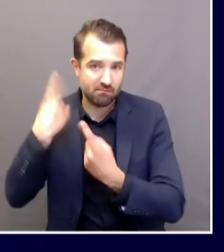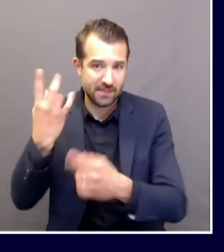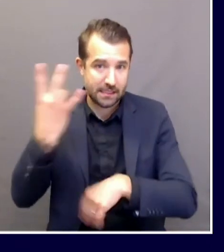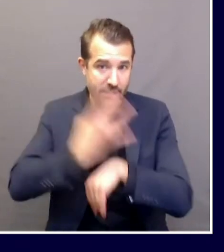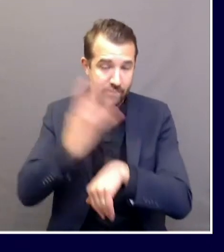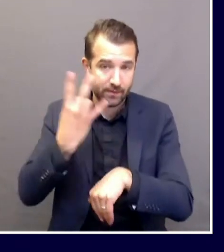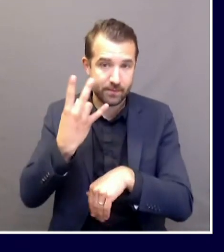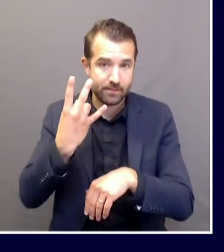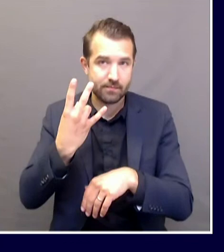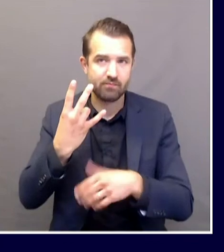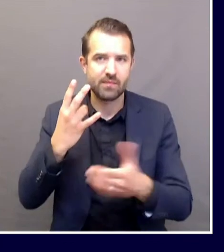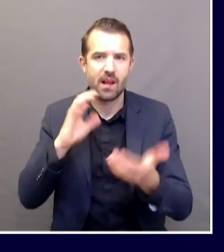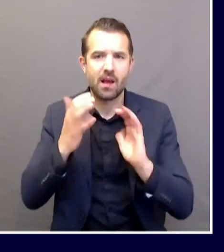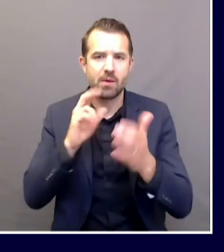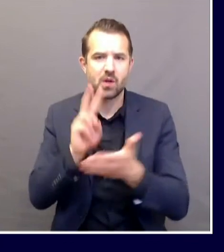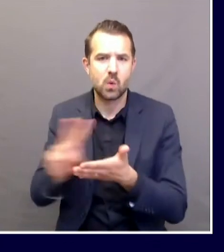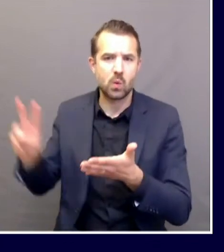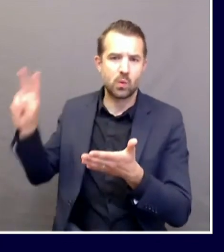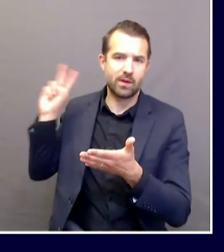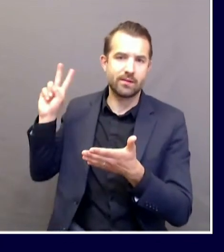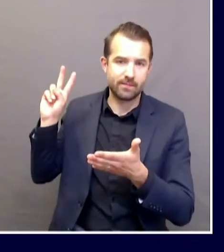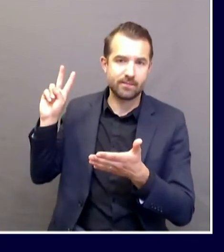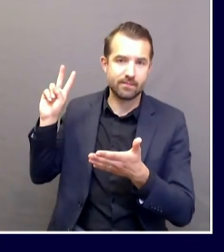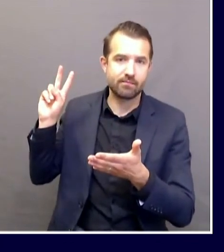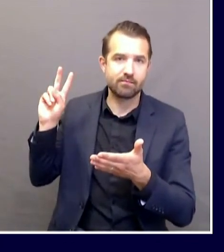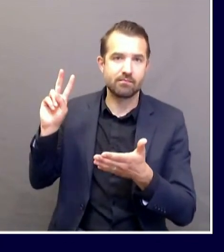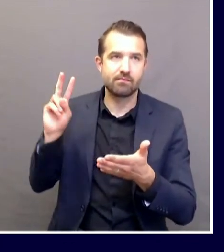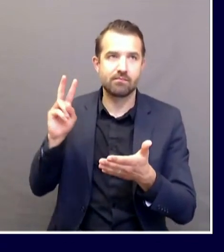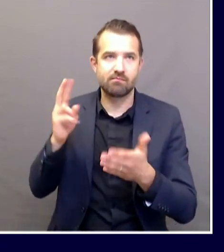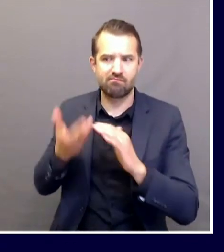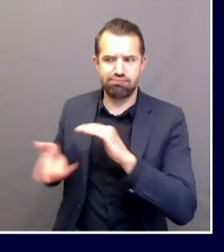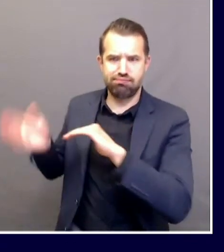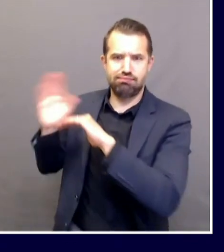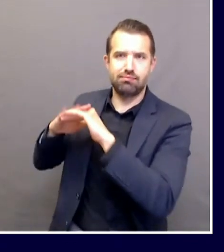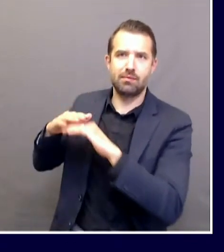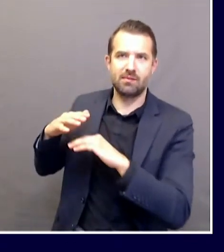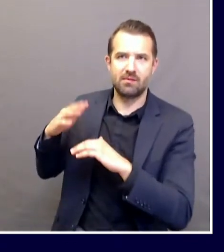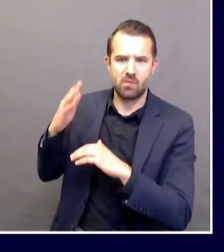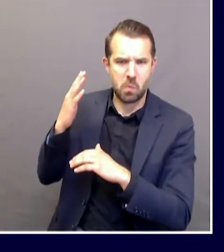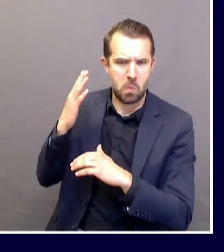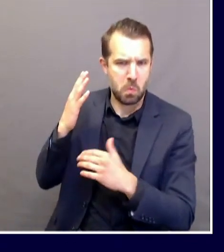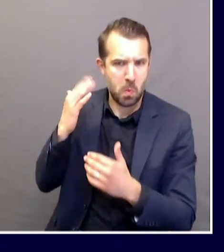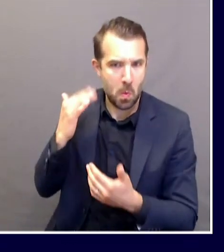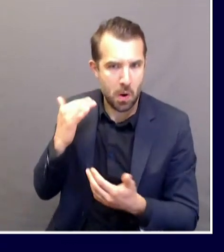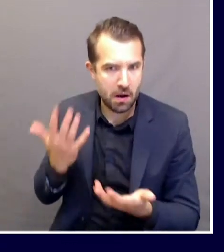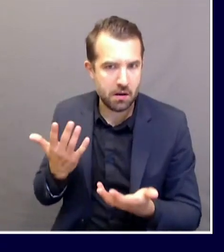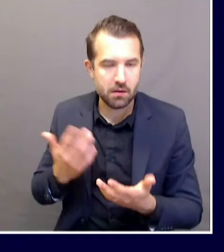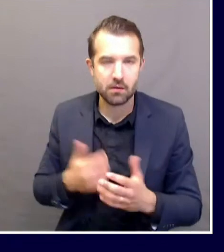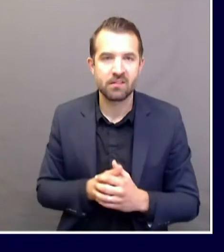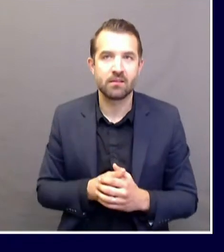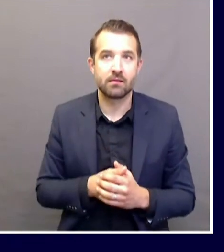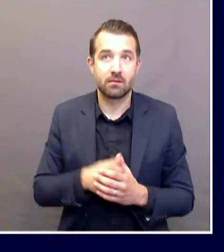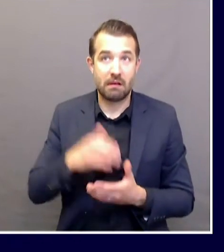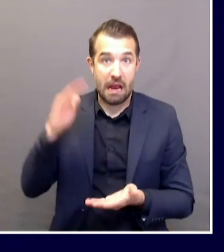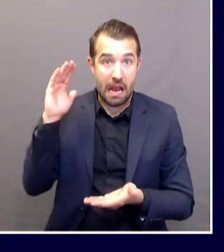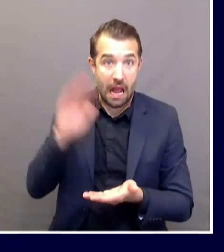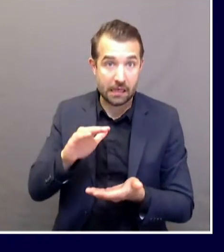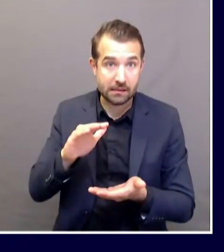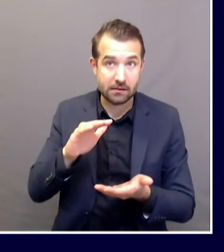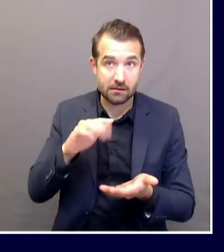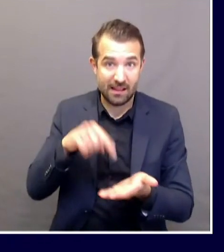ago. And is that a reflection of a softening demand, or is there a way to explain